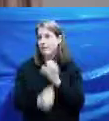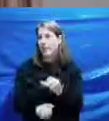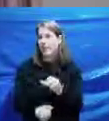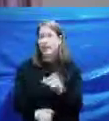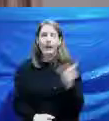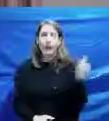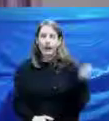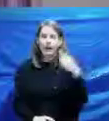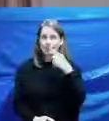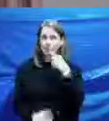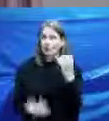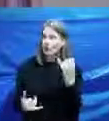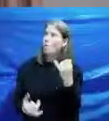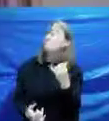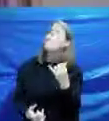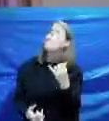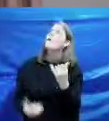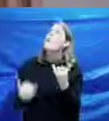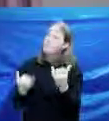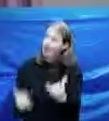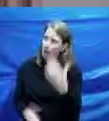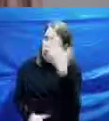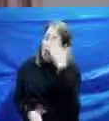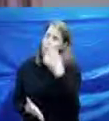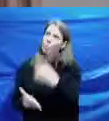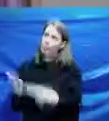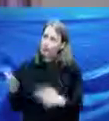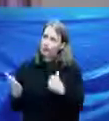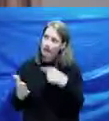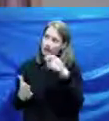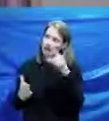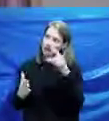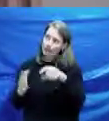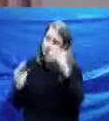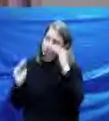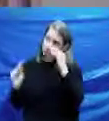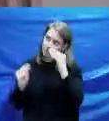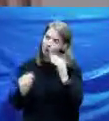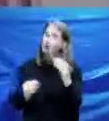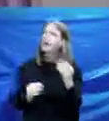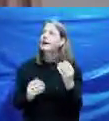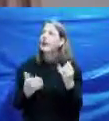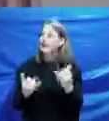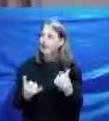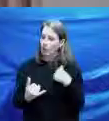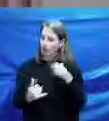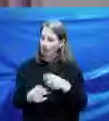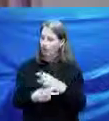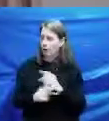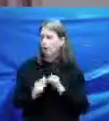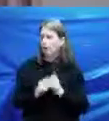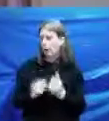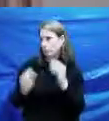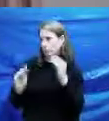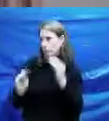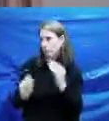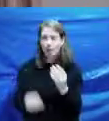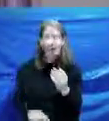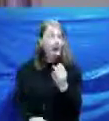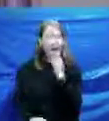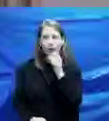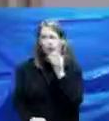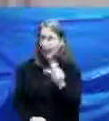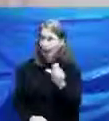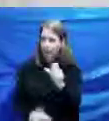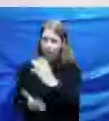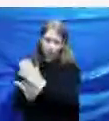what to teach now, and my job is to do the how to teach it. I no longer have on my plate figuring out what to teach.